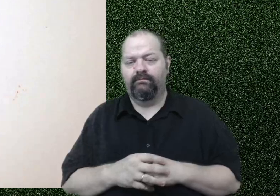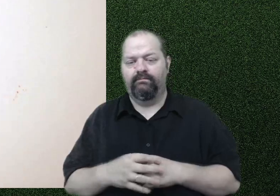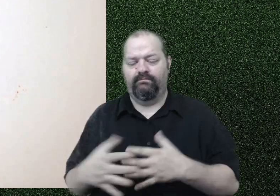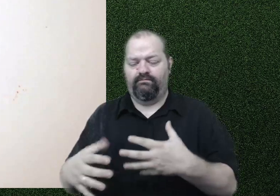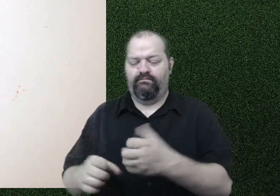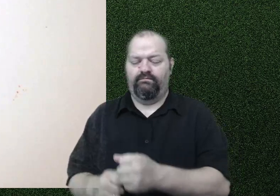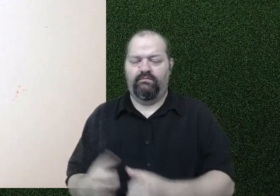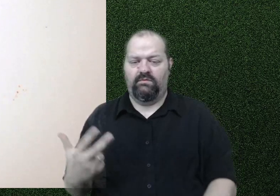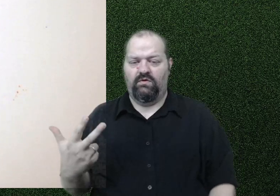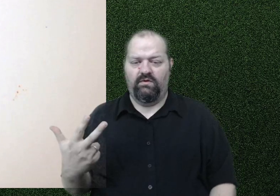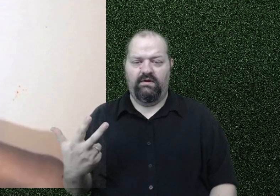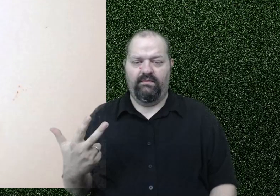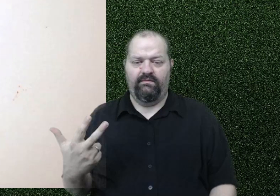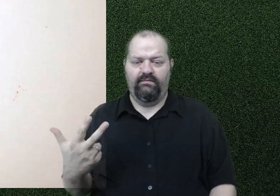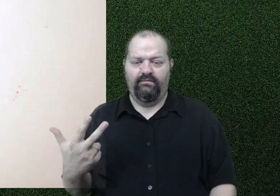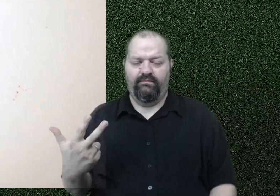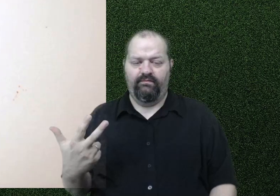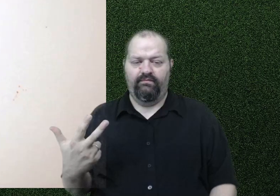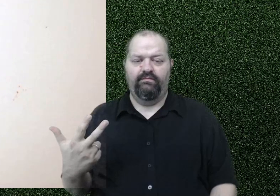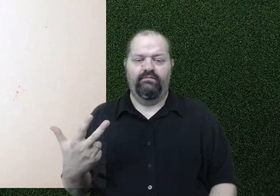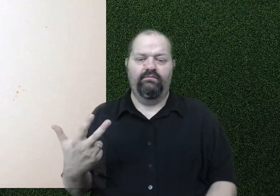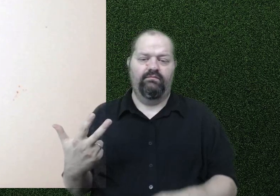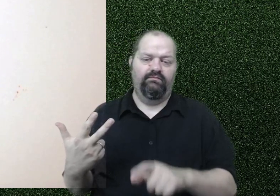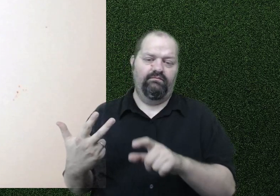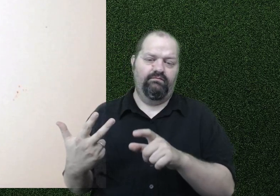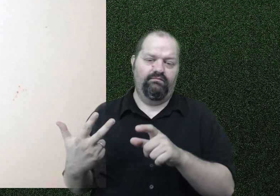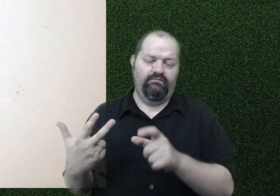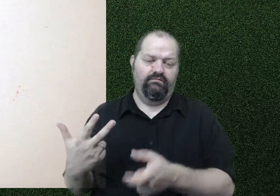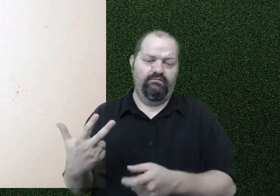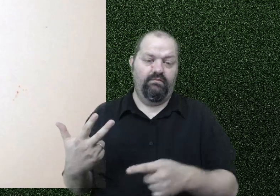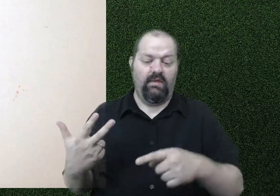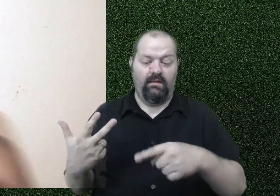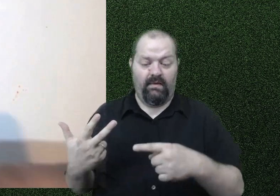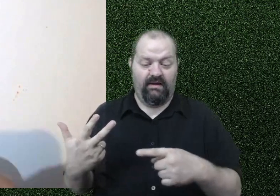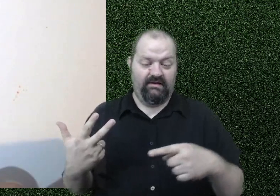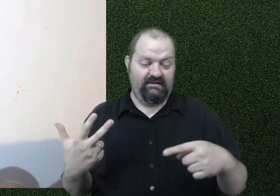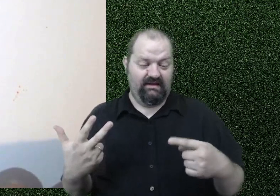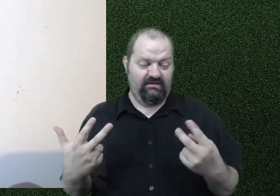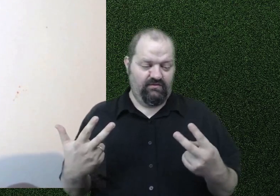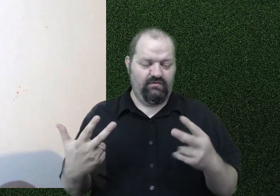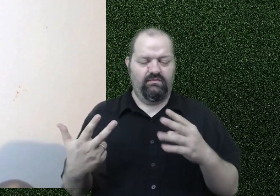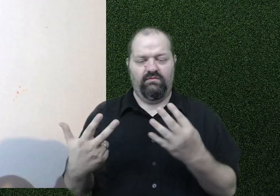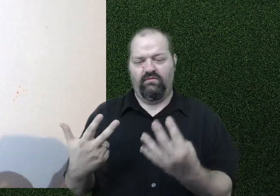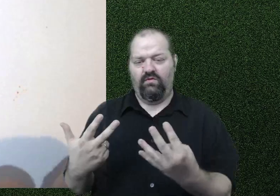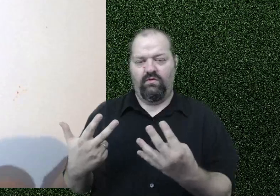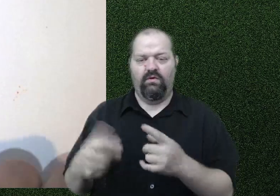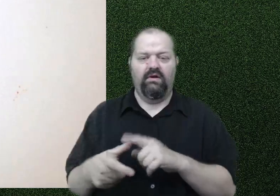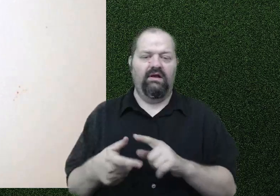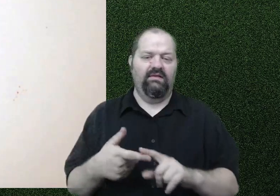3 and then 2 minus a -2 is 4, and that's -8.